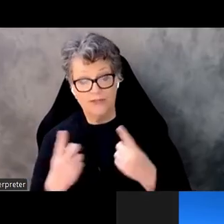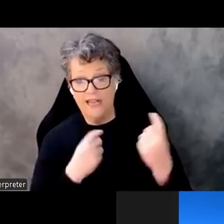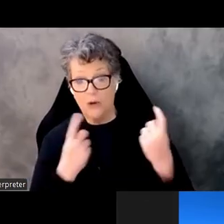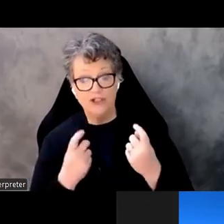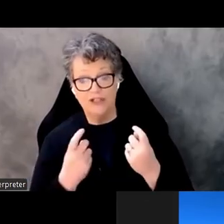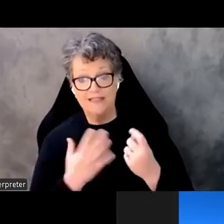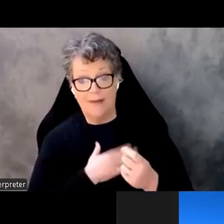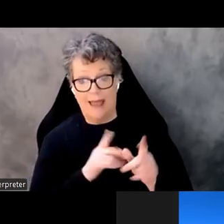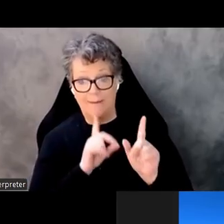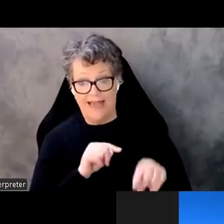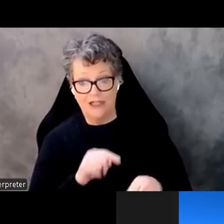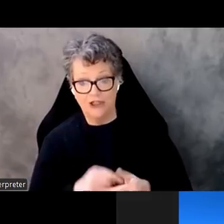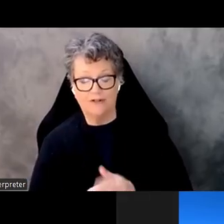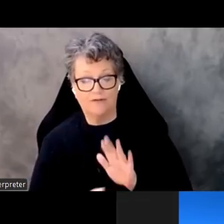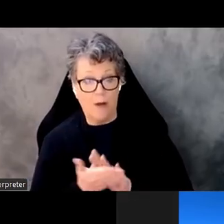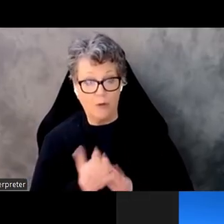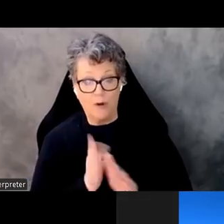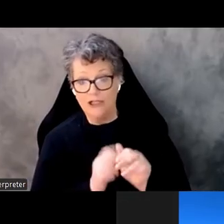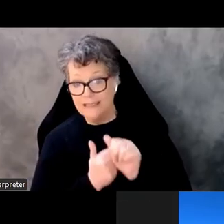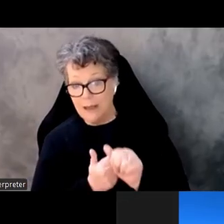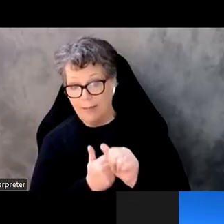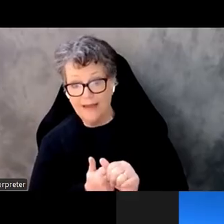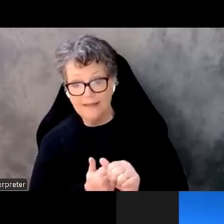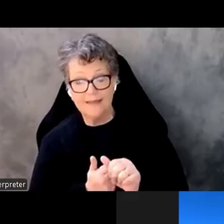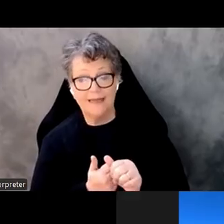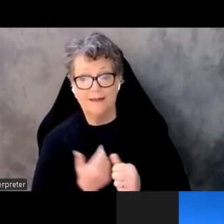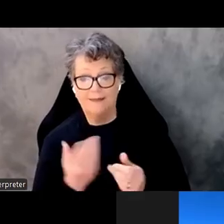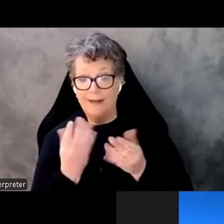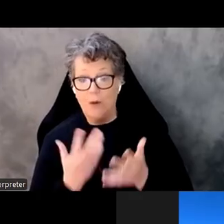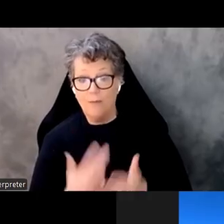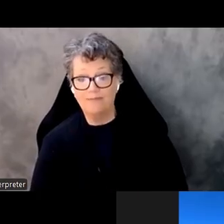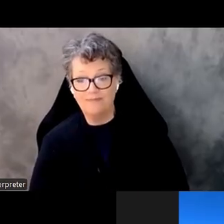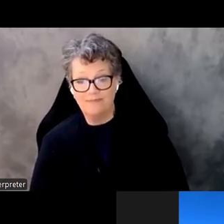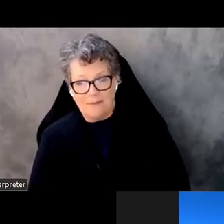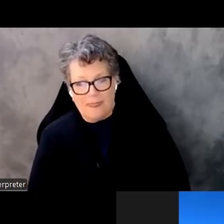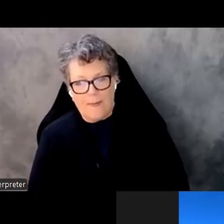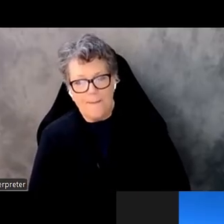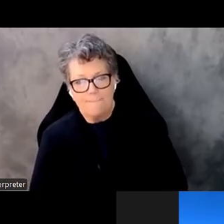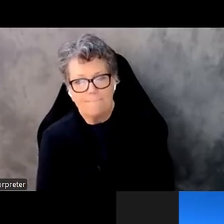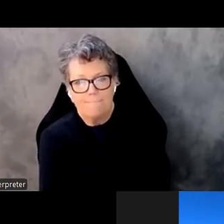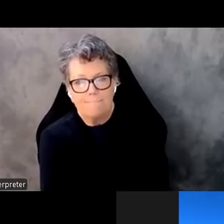environmental compliance, operations, please let me know. Thank you.